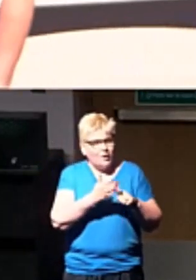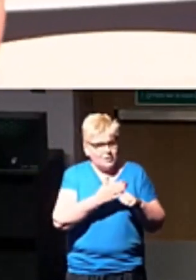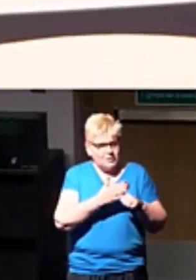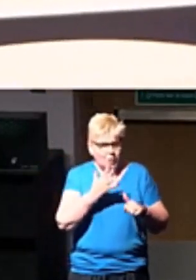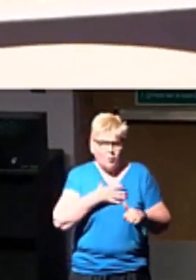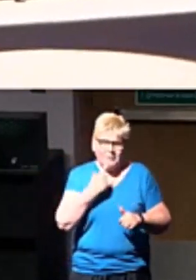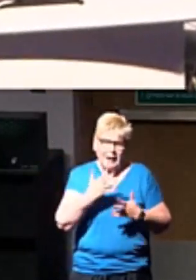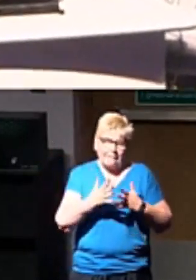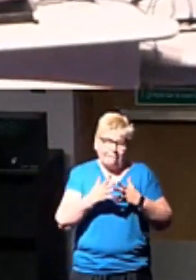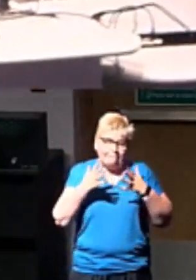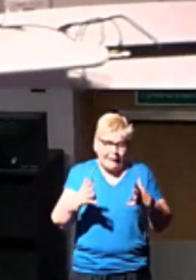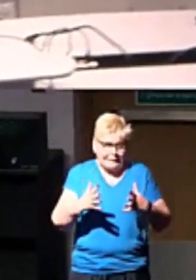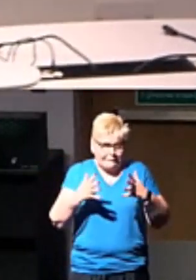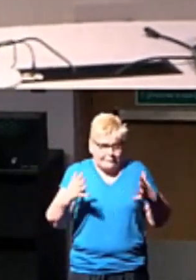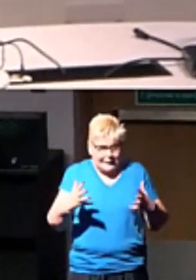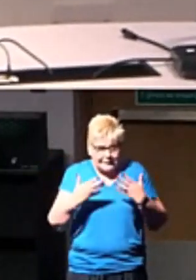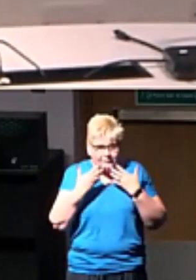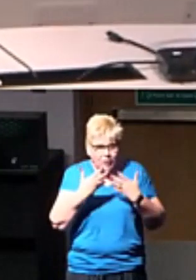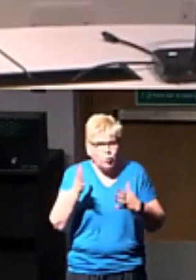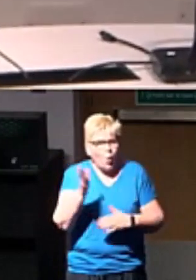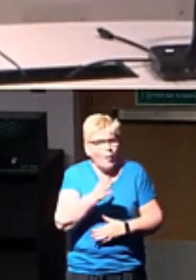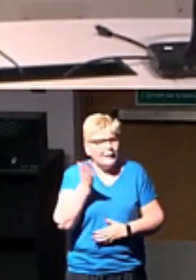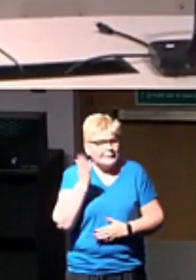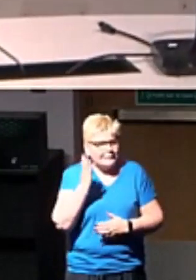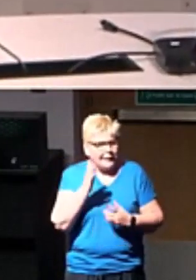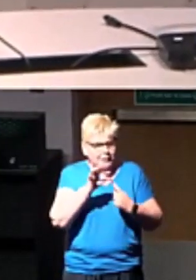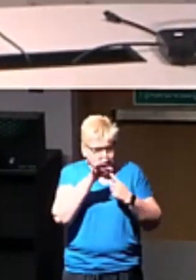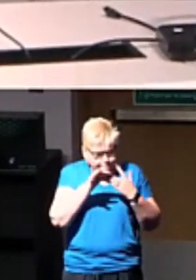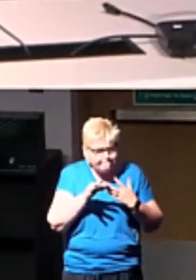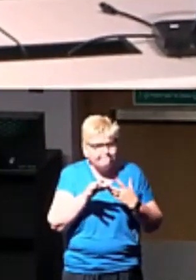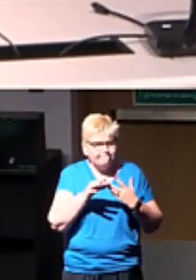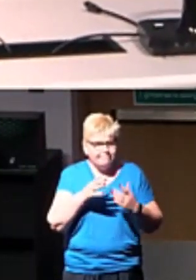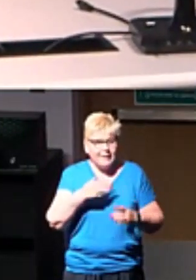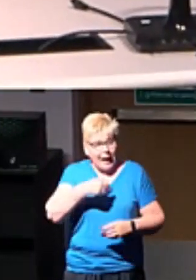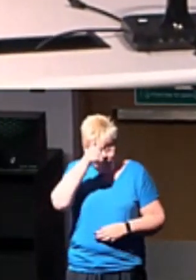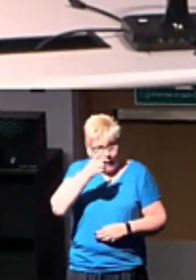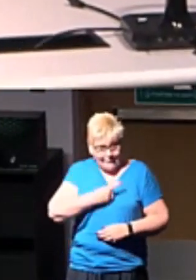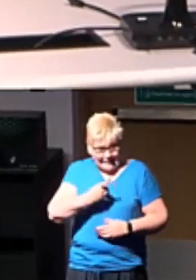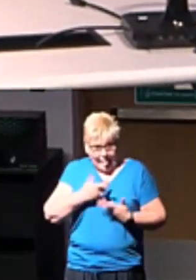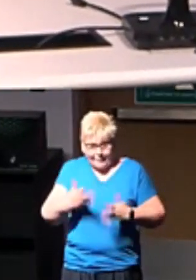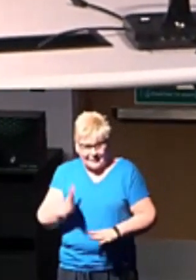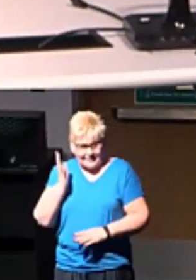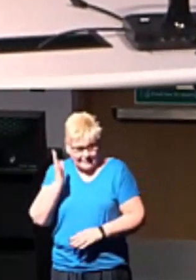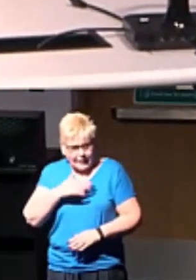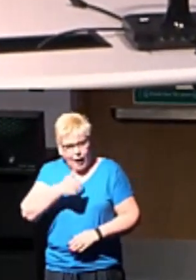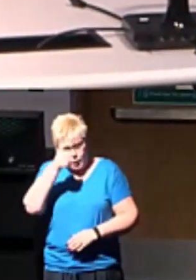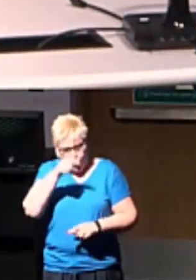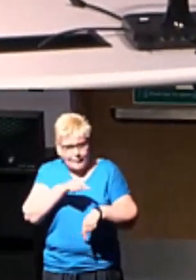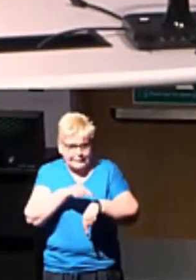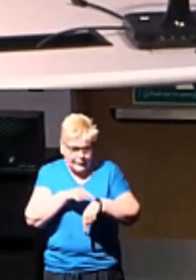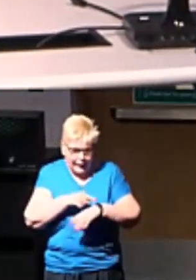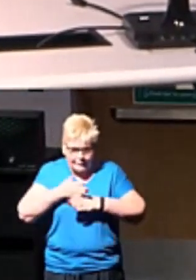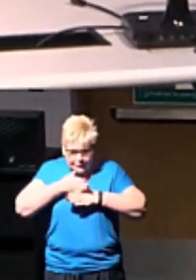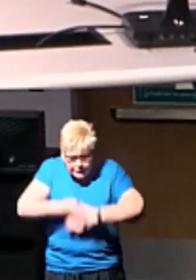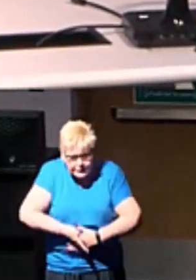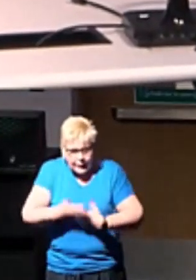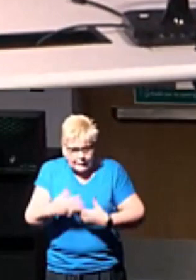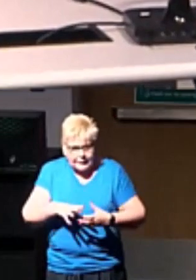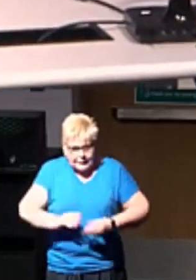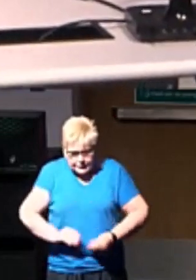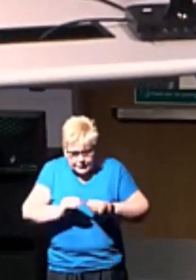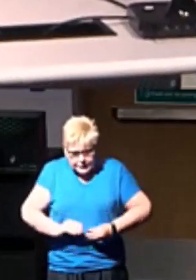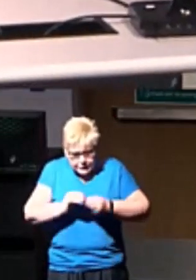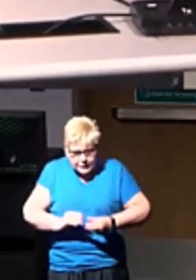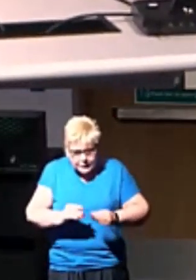a massive, massive thank you to all the speakers. I spoke myself. I know the time, dedication, and effort it takes to get something out there and